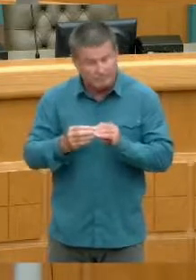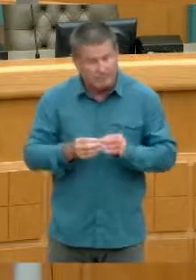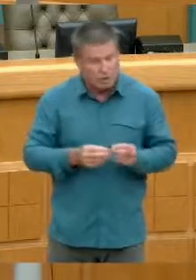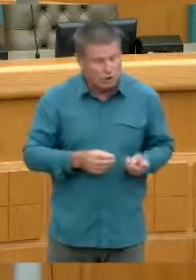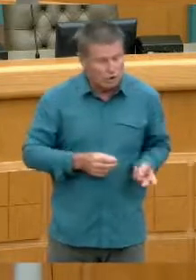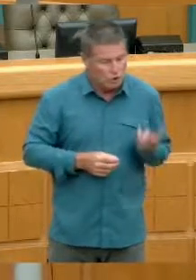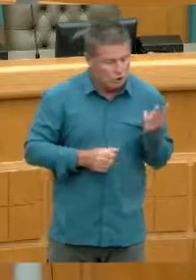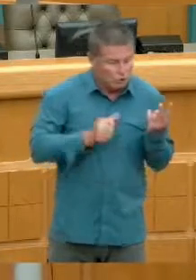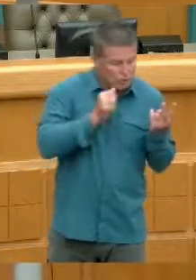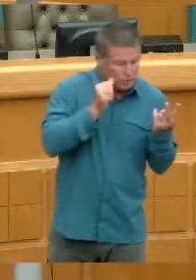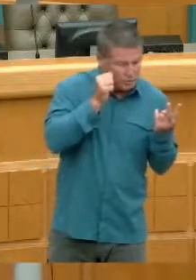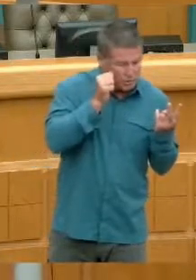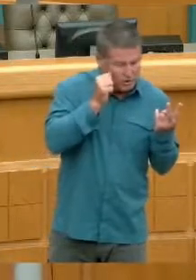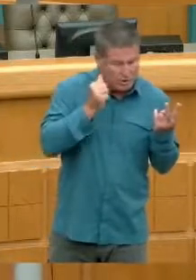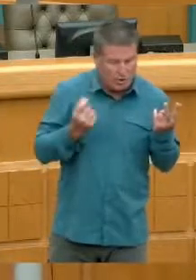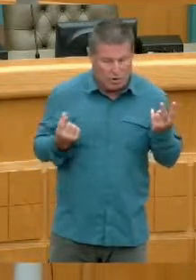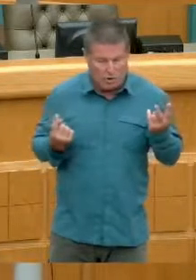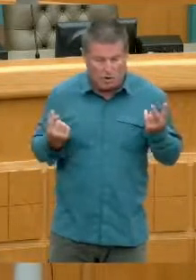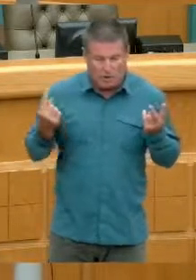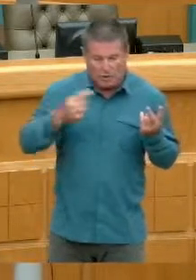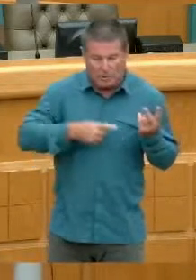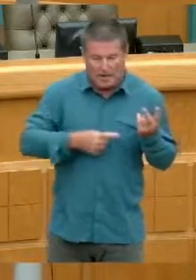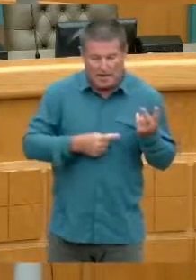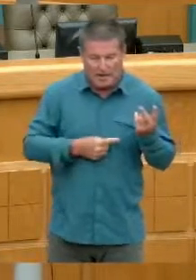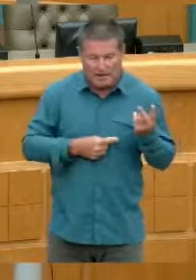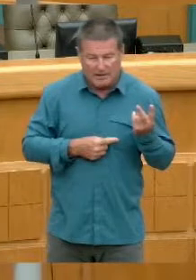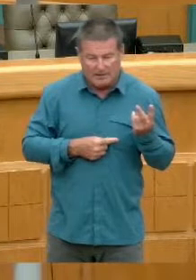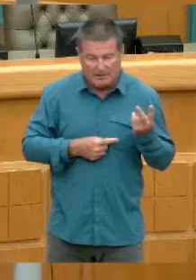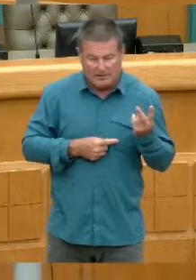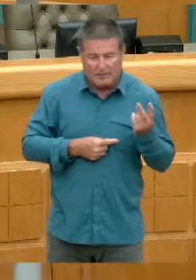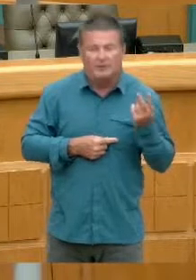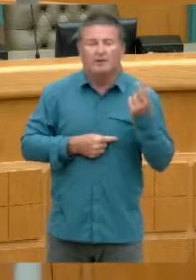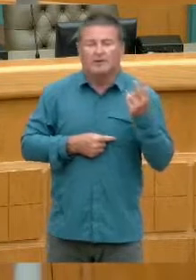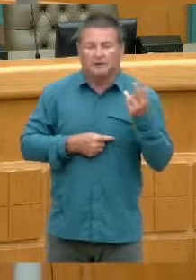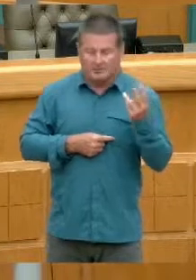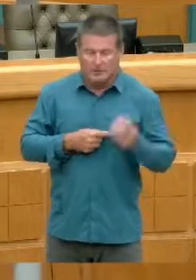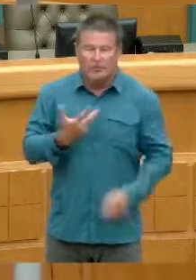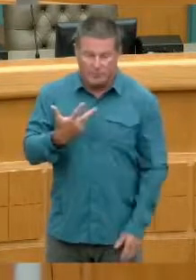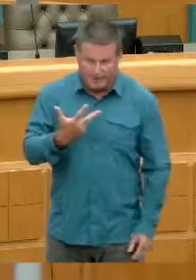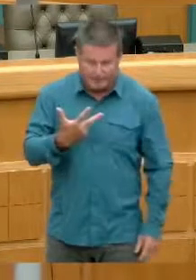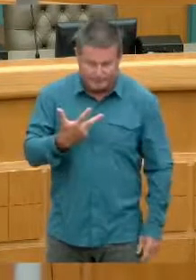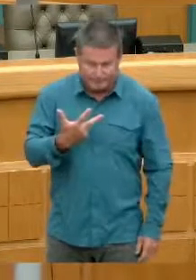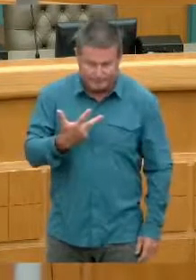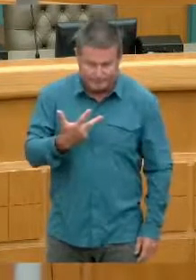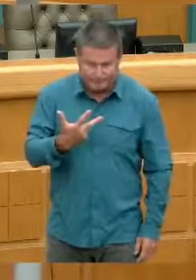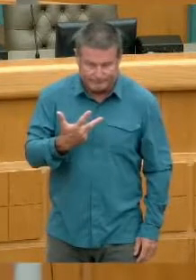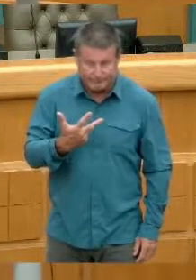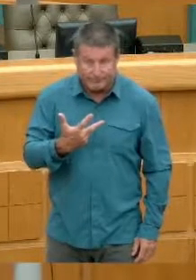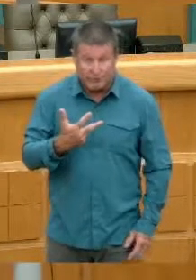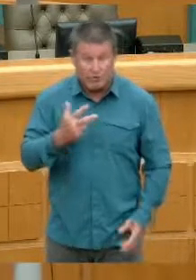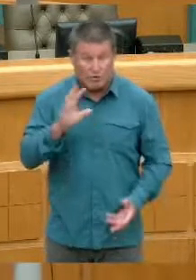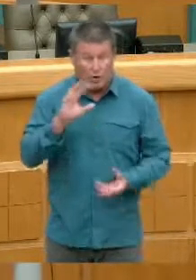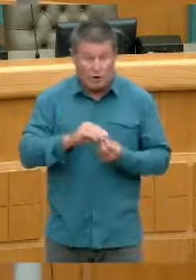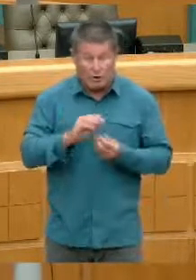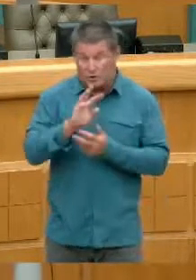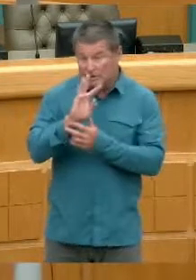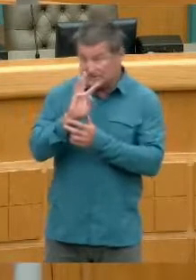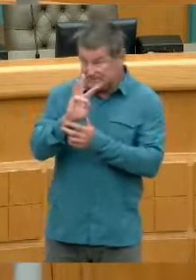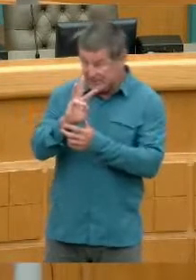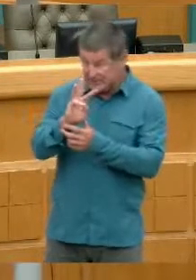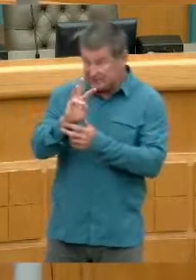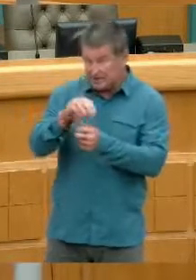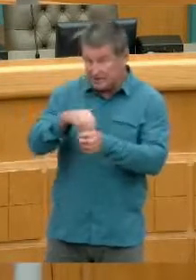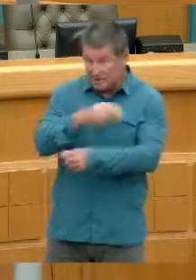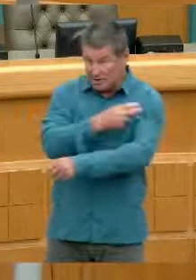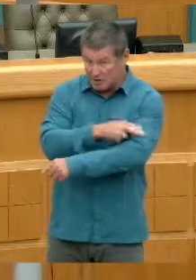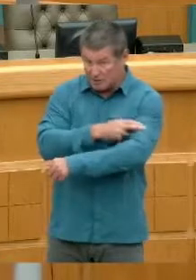2 in intensive care. Today, an additional person was placed in ICU. So of the 6 in the hospital, 3 are in